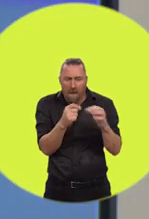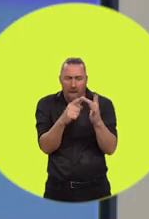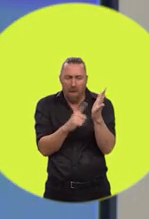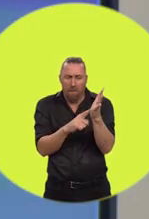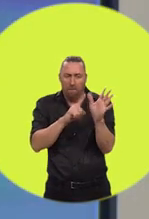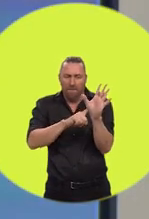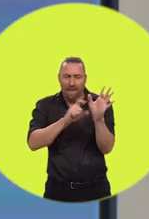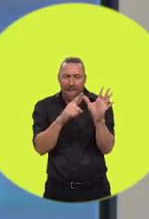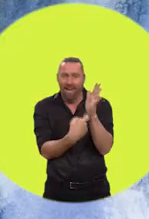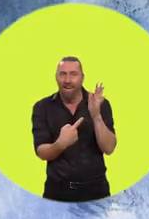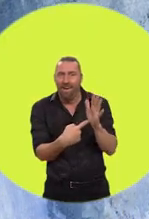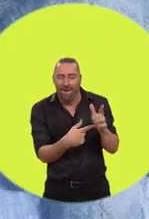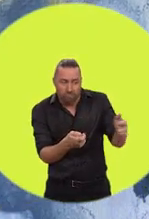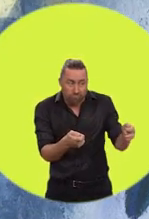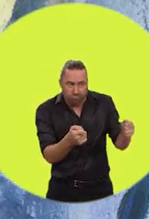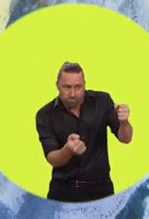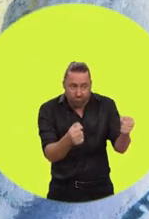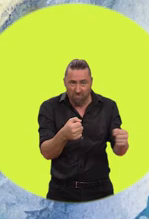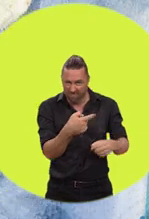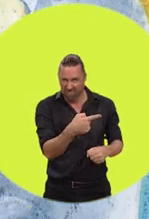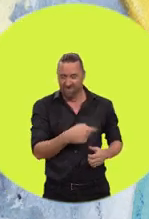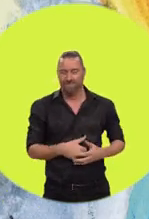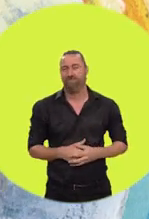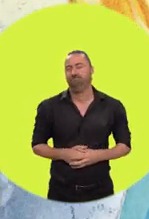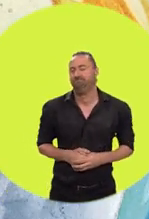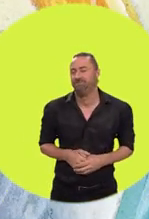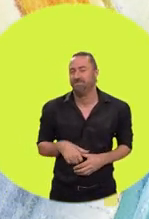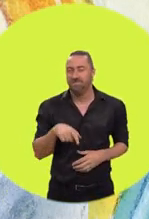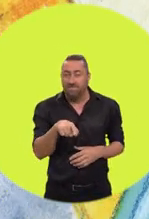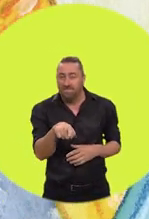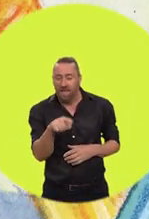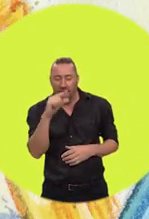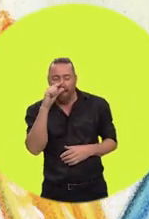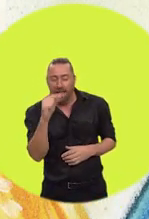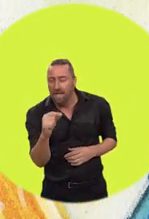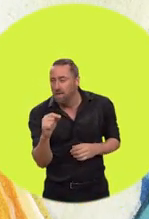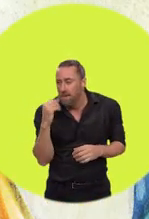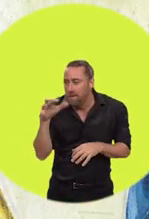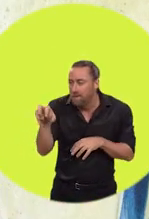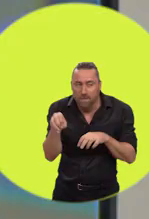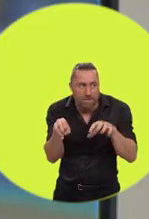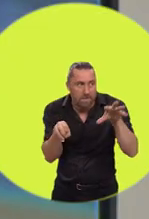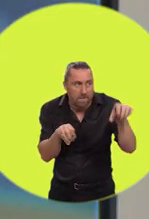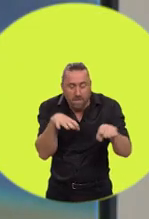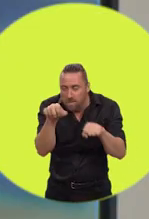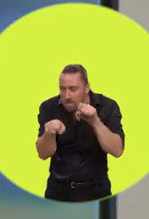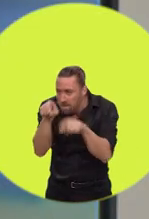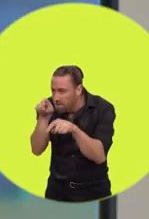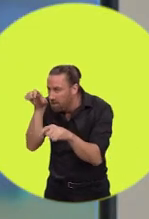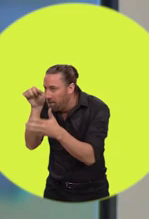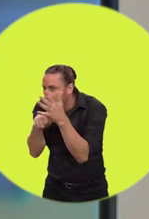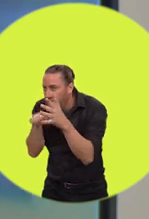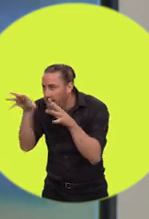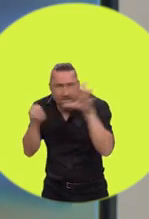Glitch twitched daily through the mountains of mouldy mess the dump trucks piled on the side of their hill, rummaging